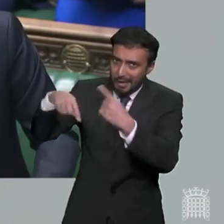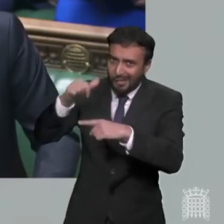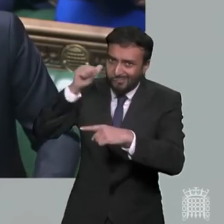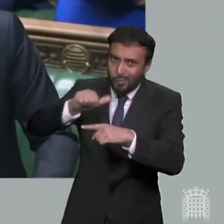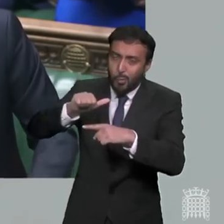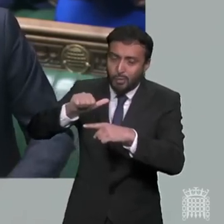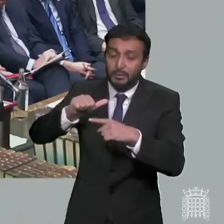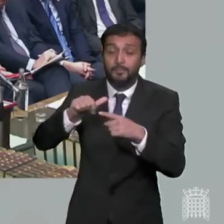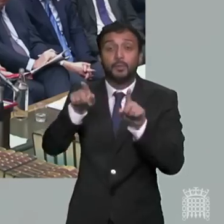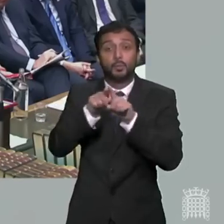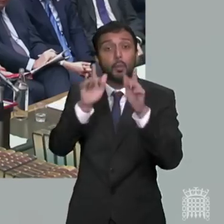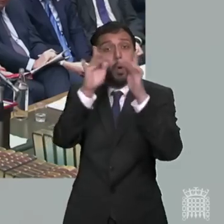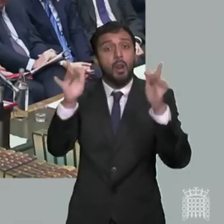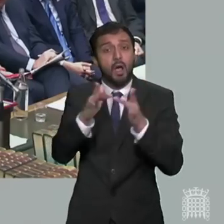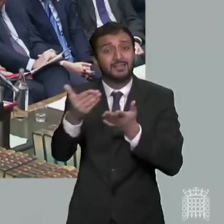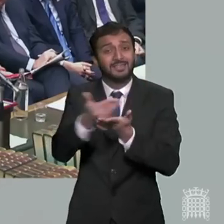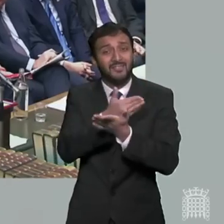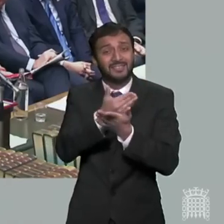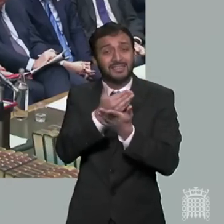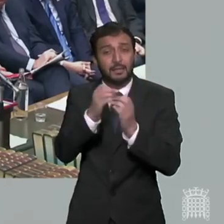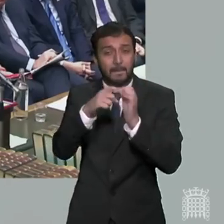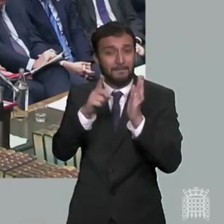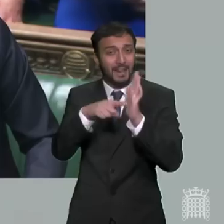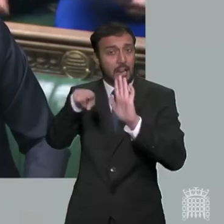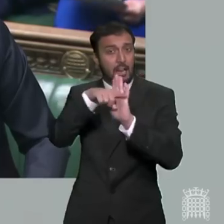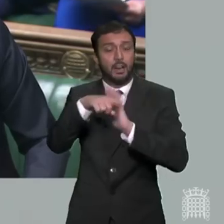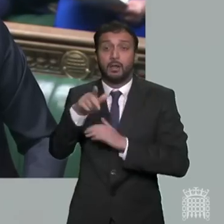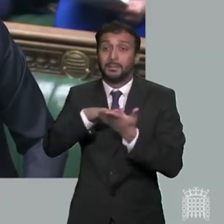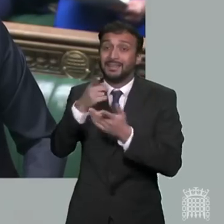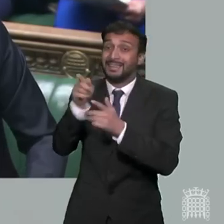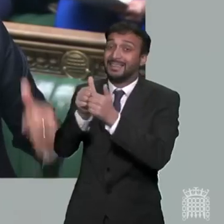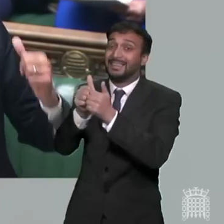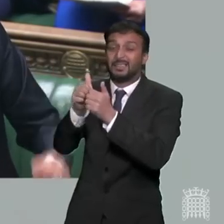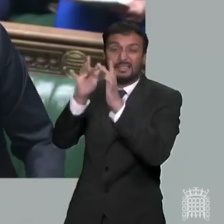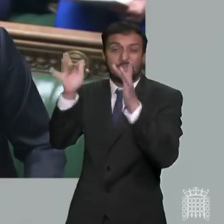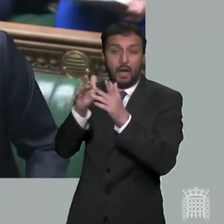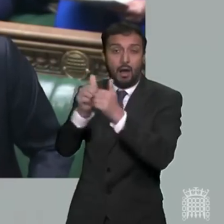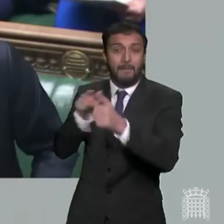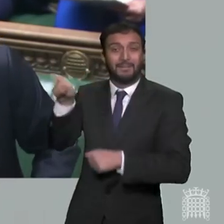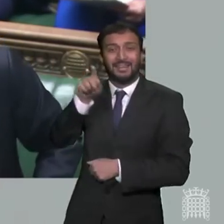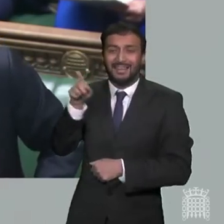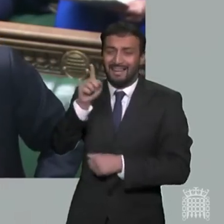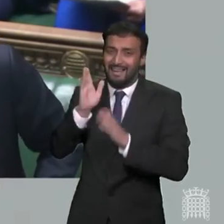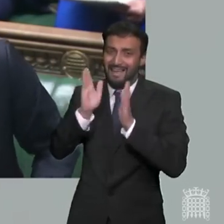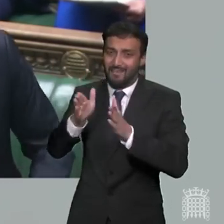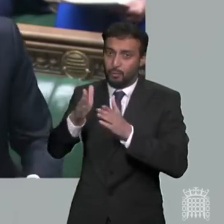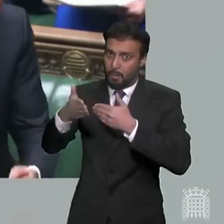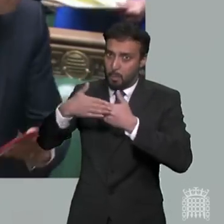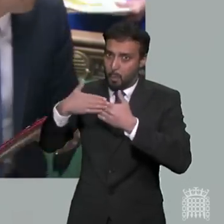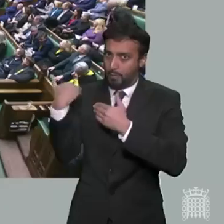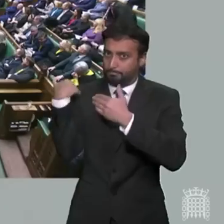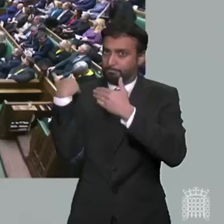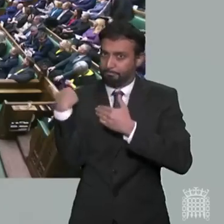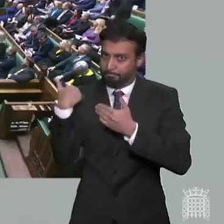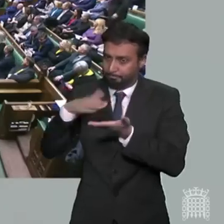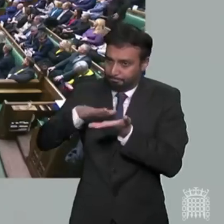online safety bill will place duties on the largest internet companies to tackle scam ads. I would be happy to meet with my honourable friend to discuss further. We